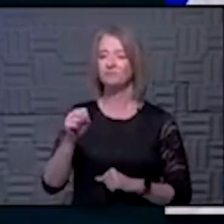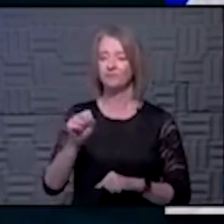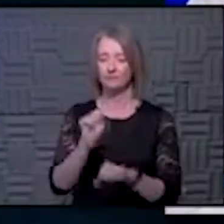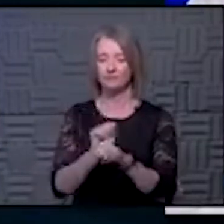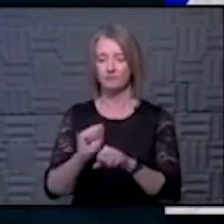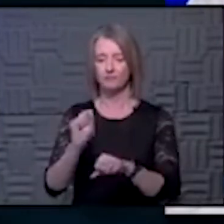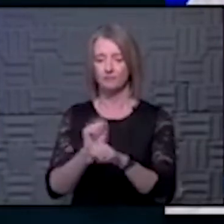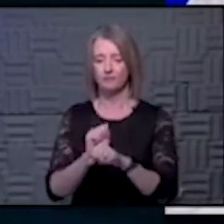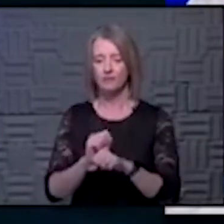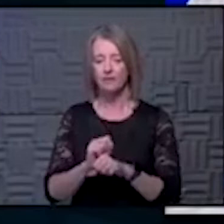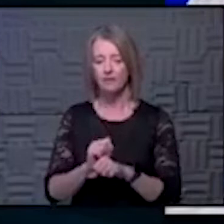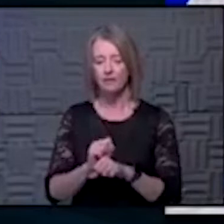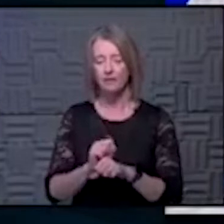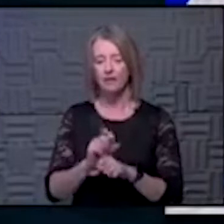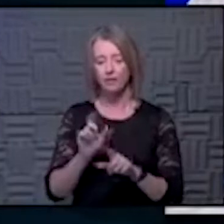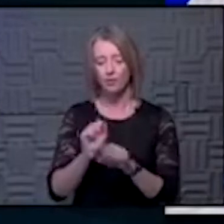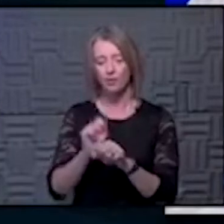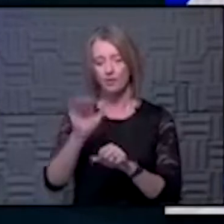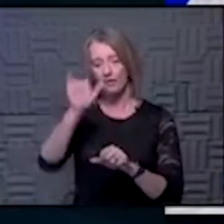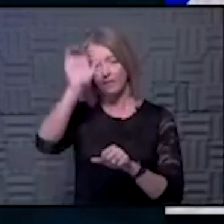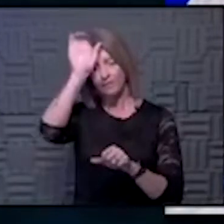work with Independence Fire Department.